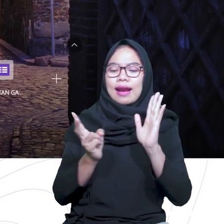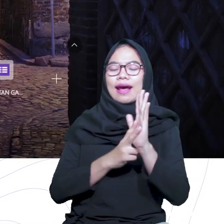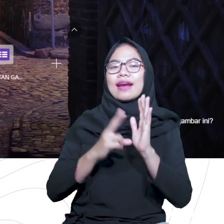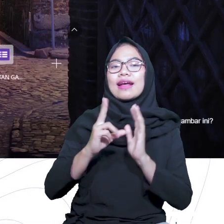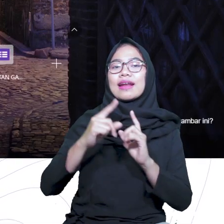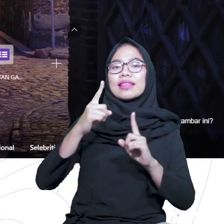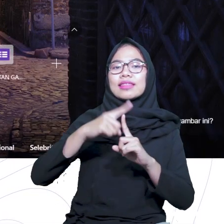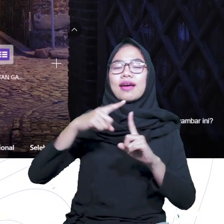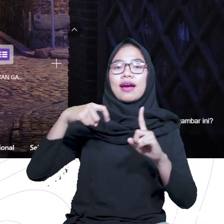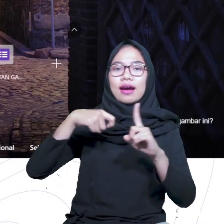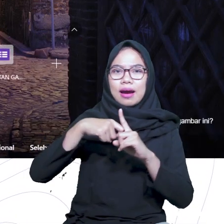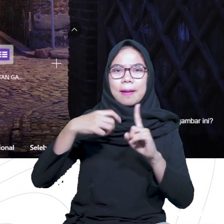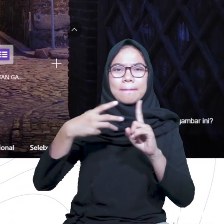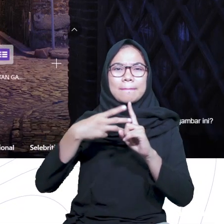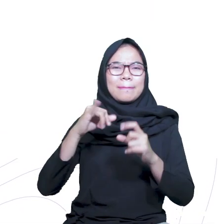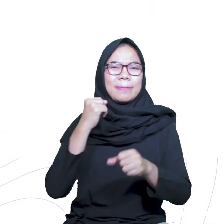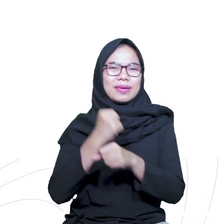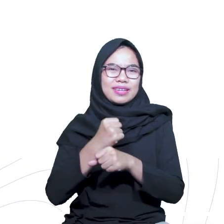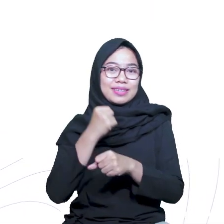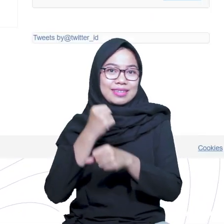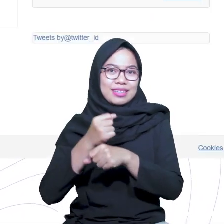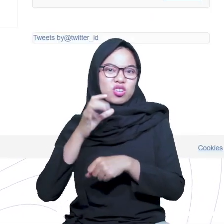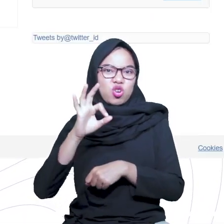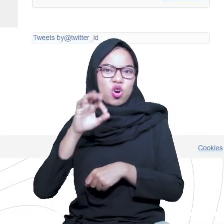tides.big.go.id and